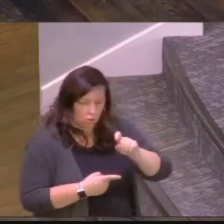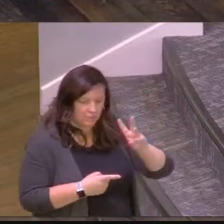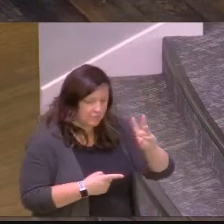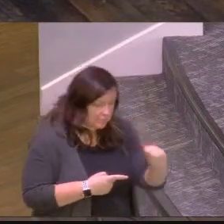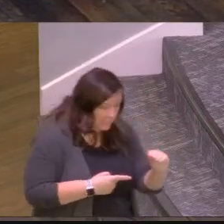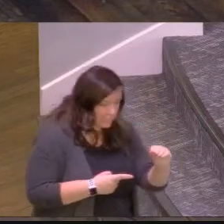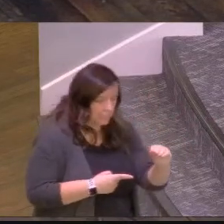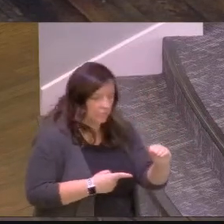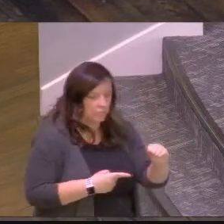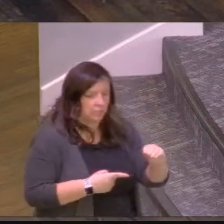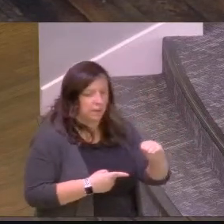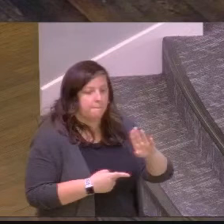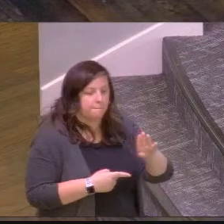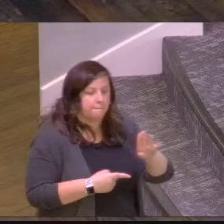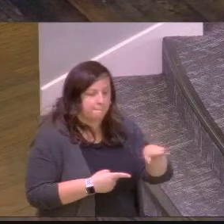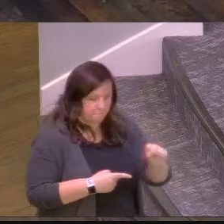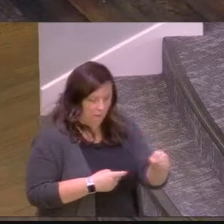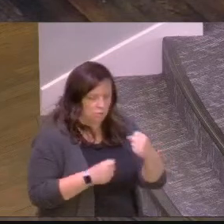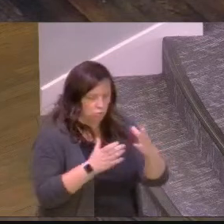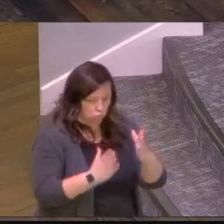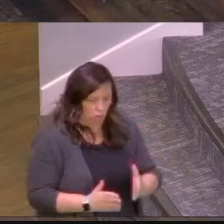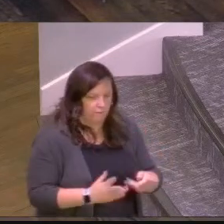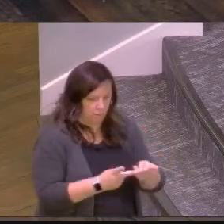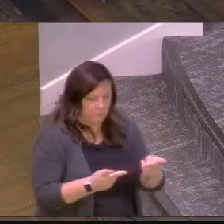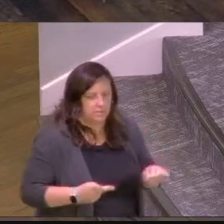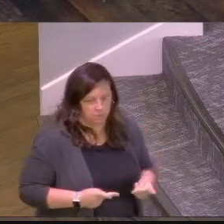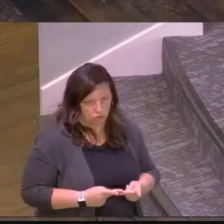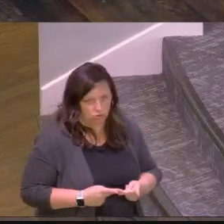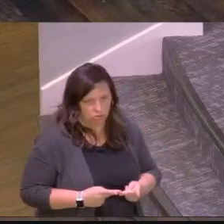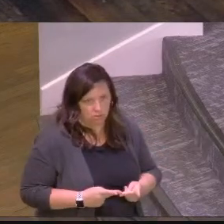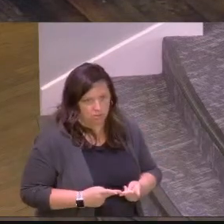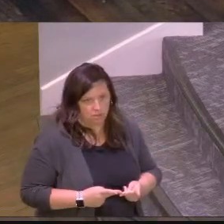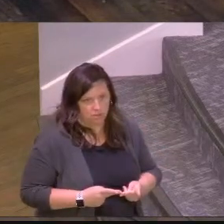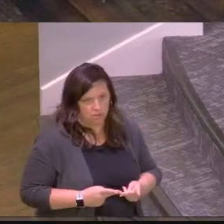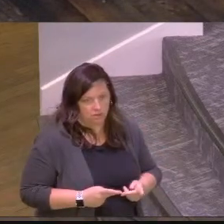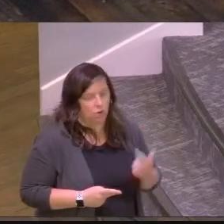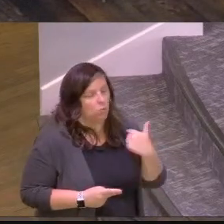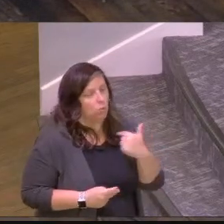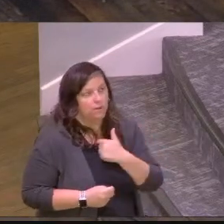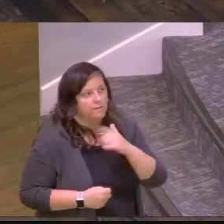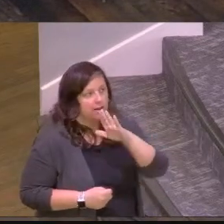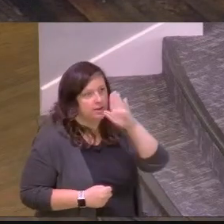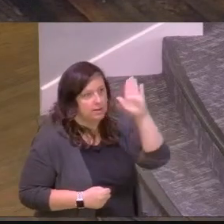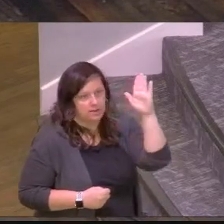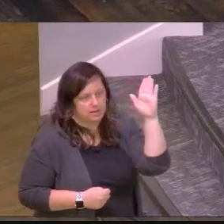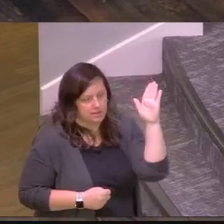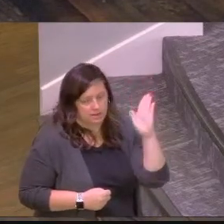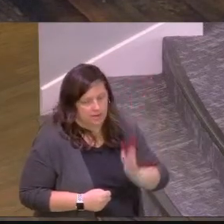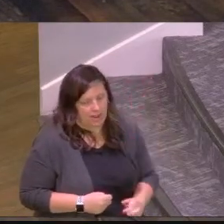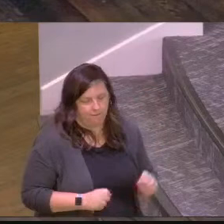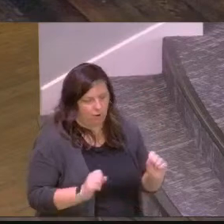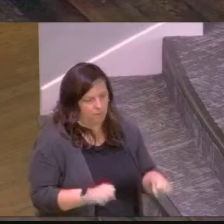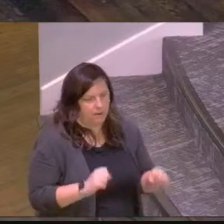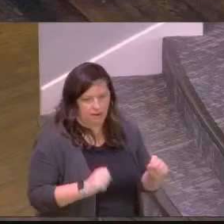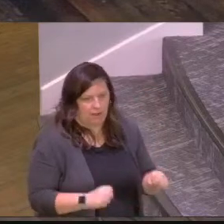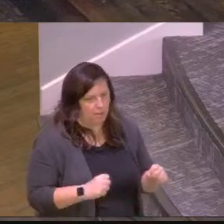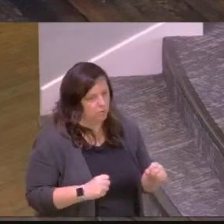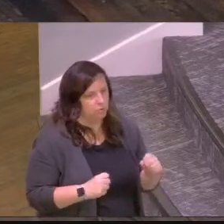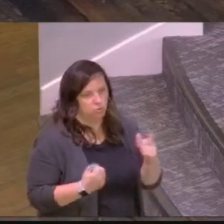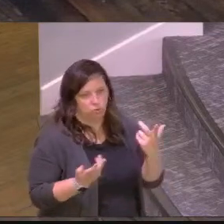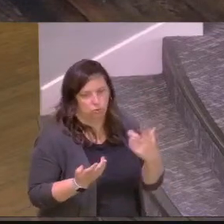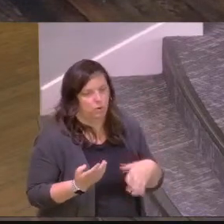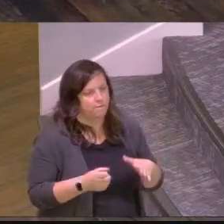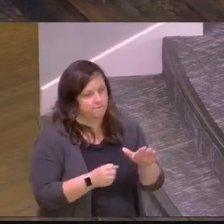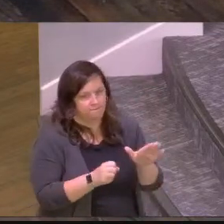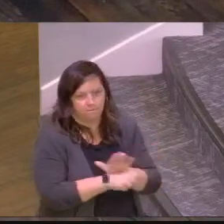school or bus driver positions. We have never been able to fully staff all of those, right? So